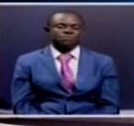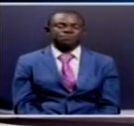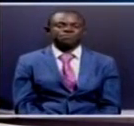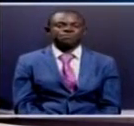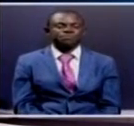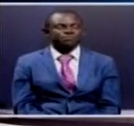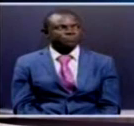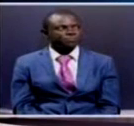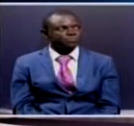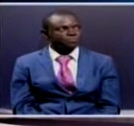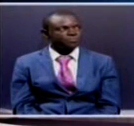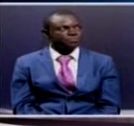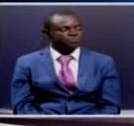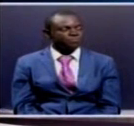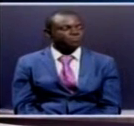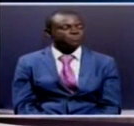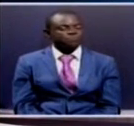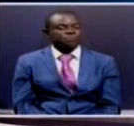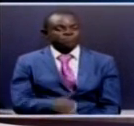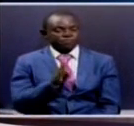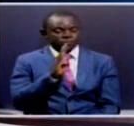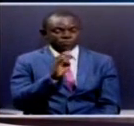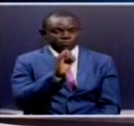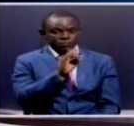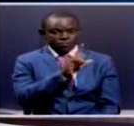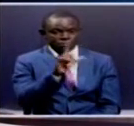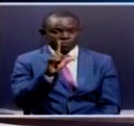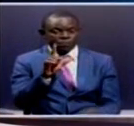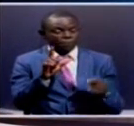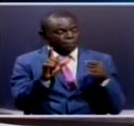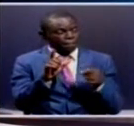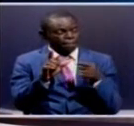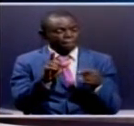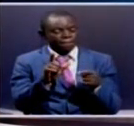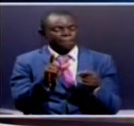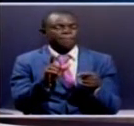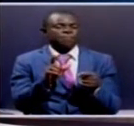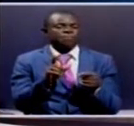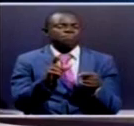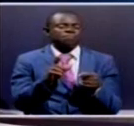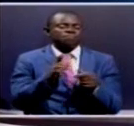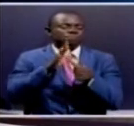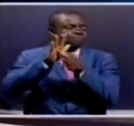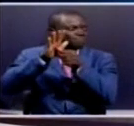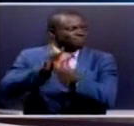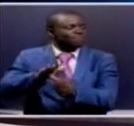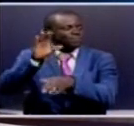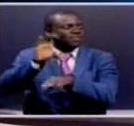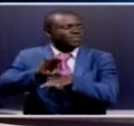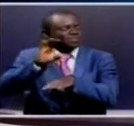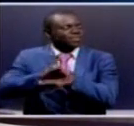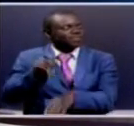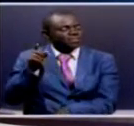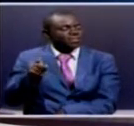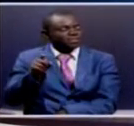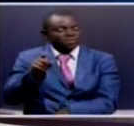calling academic, is that this bill has usurped the mandate of a church to lead a truly